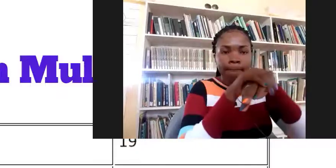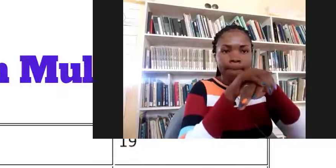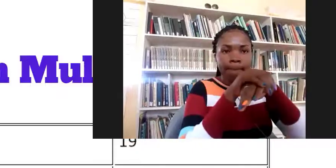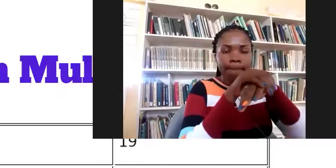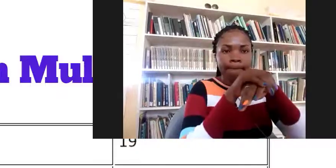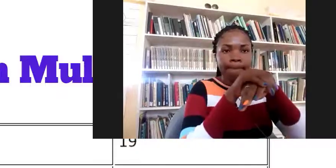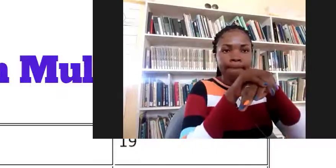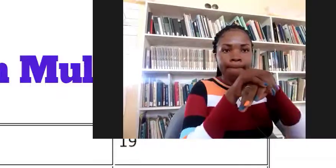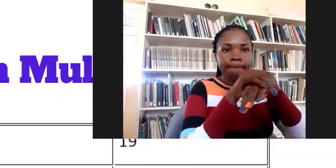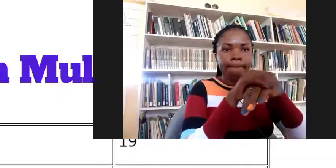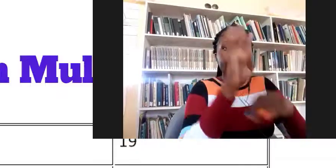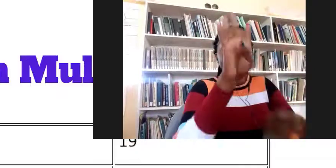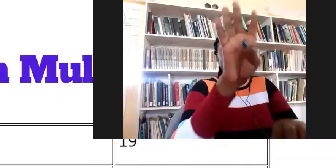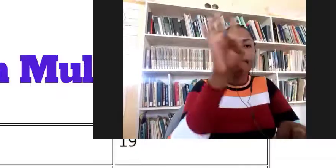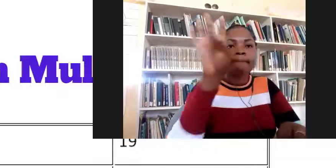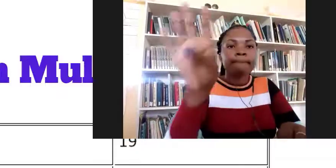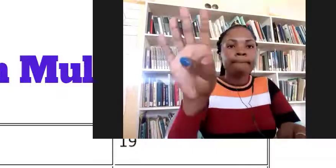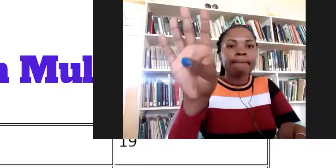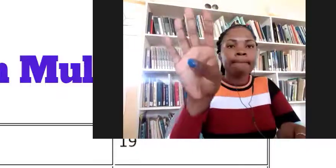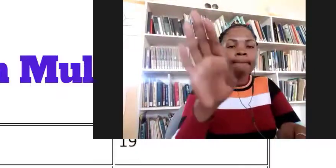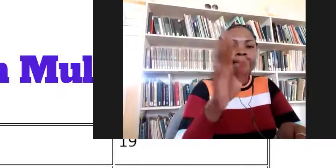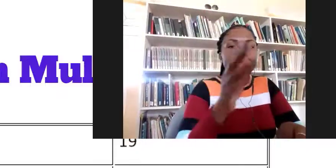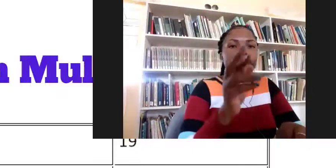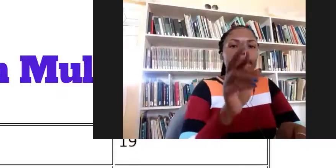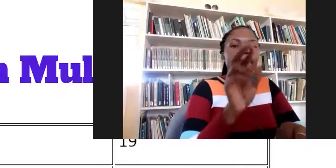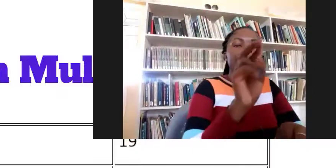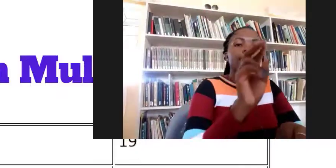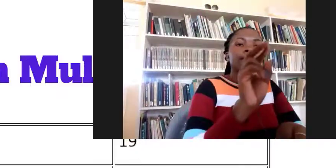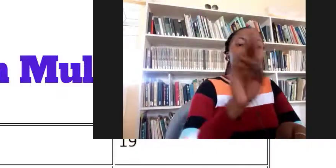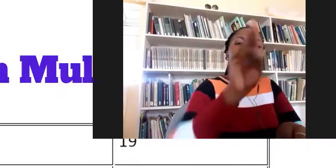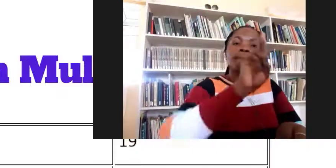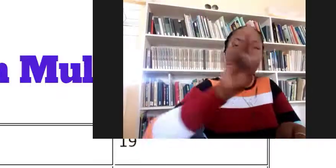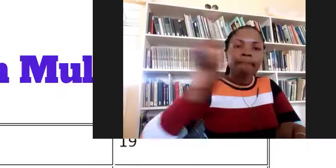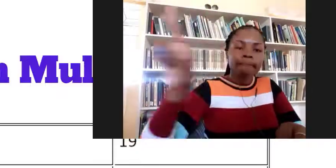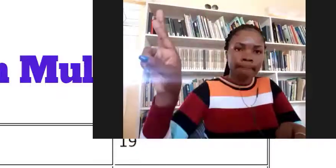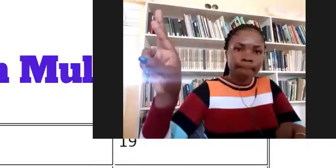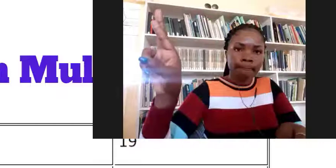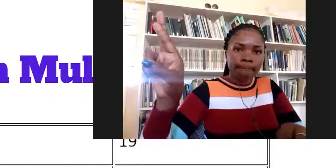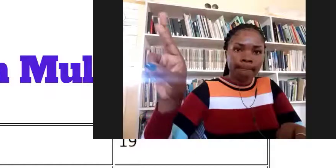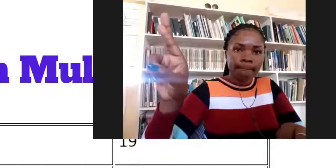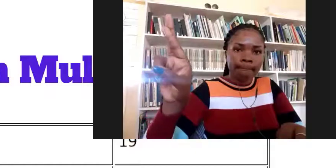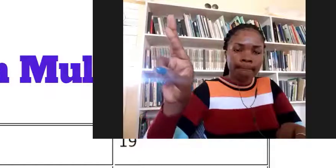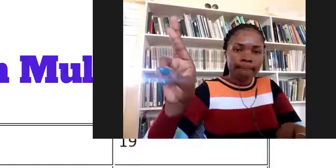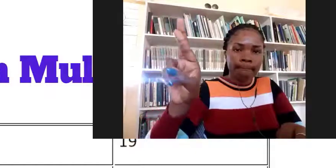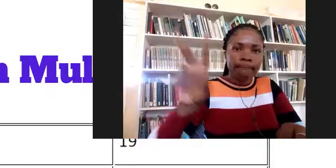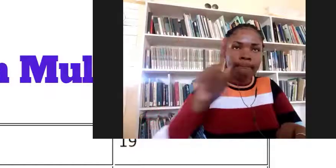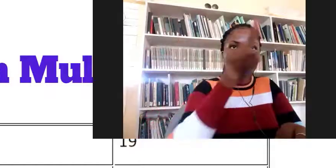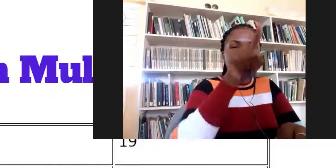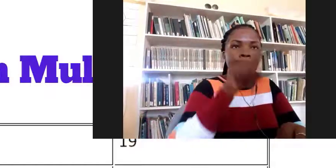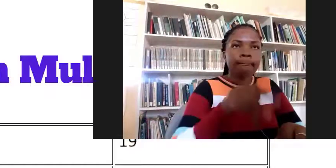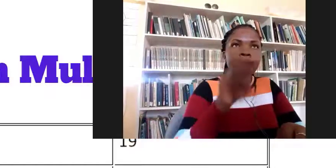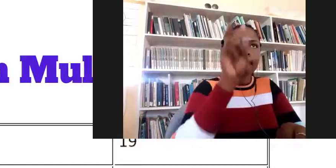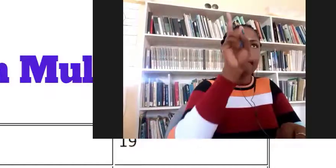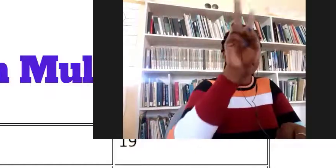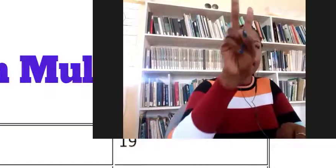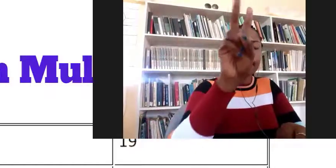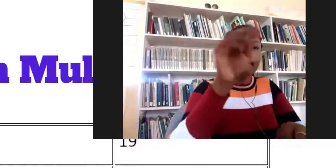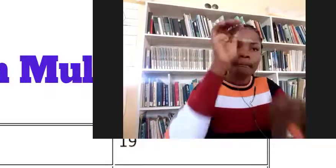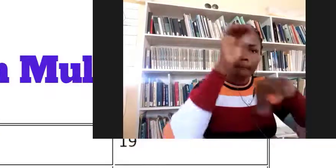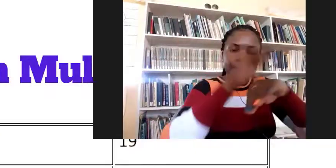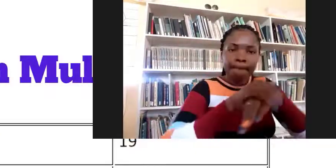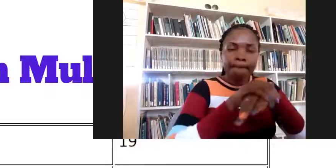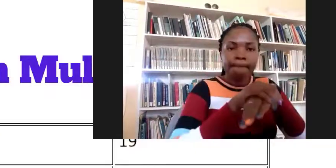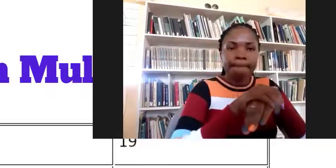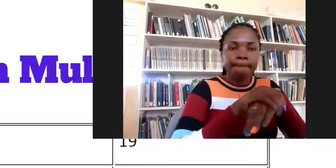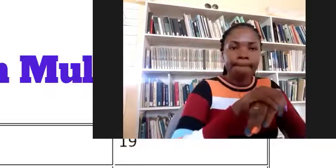9.5. We write 9. We double 44, we get 88. The other